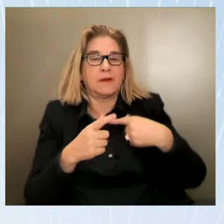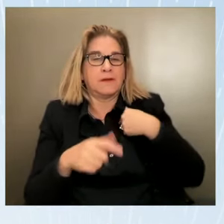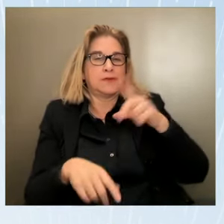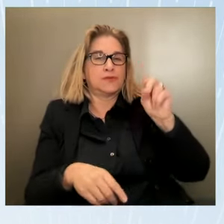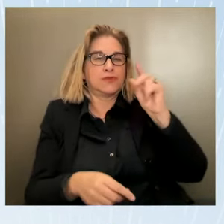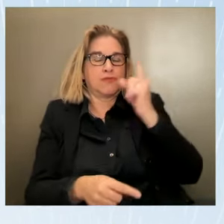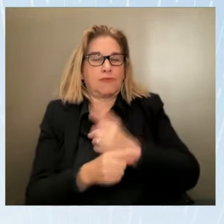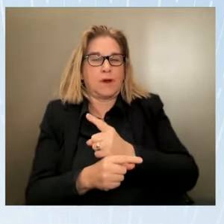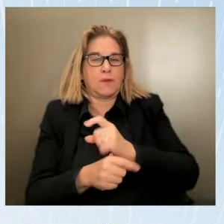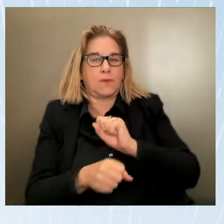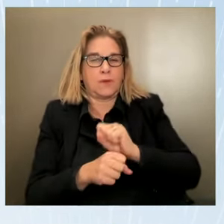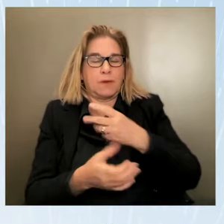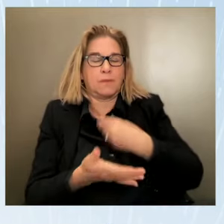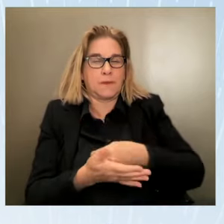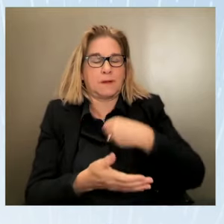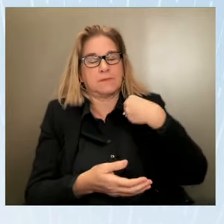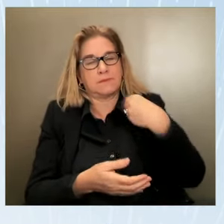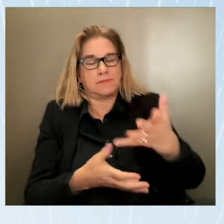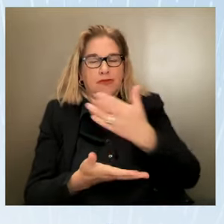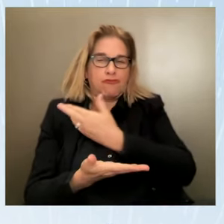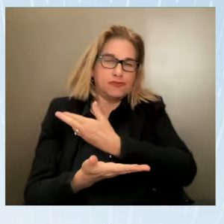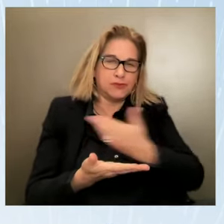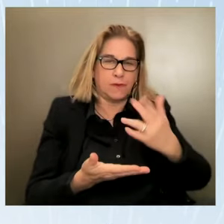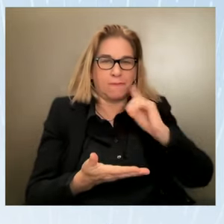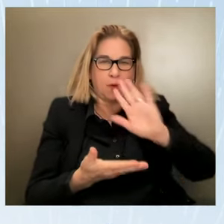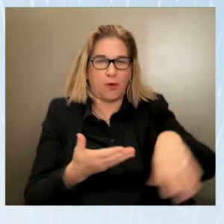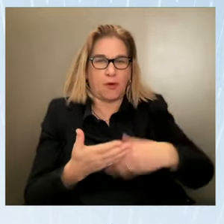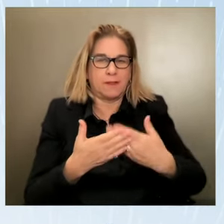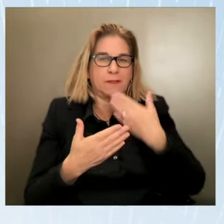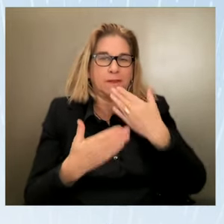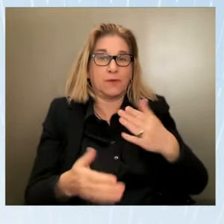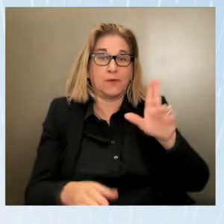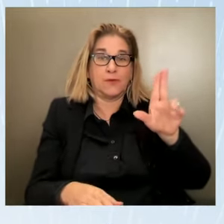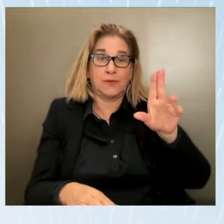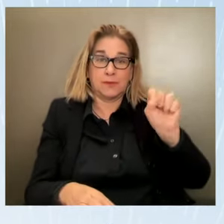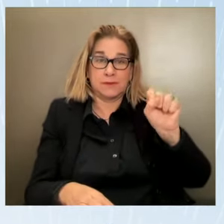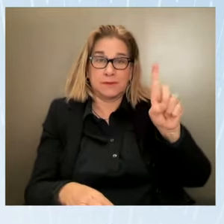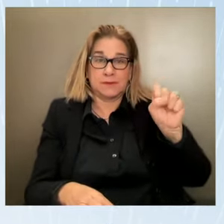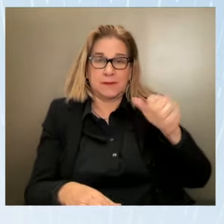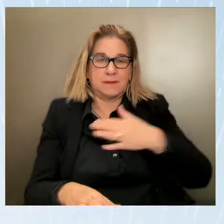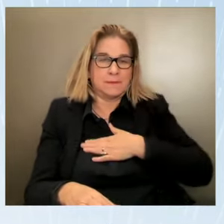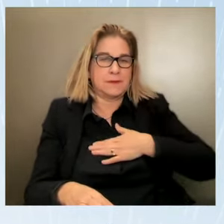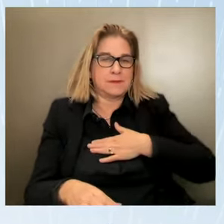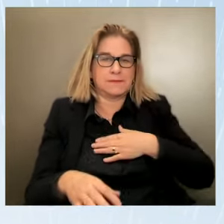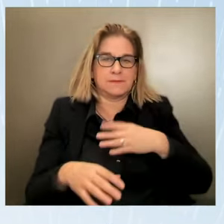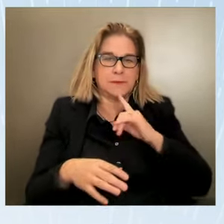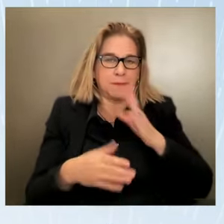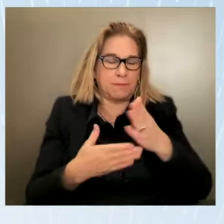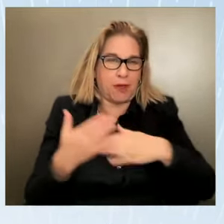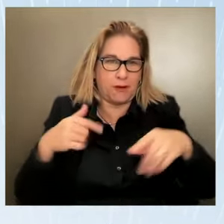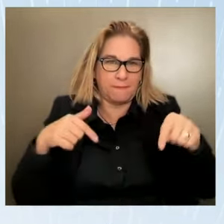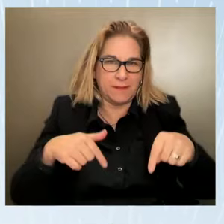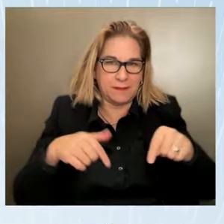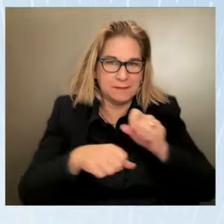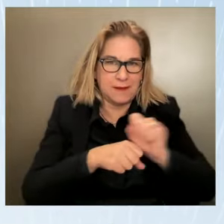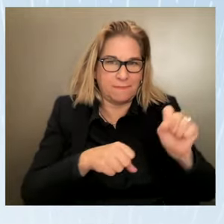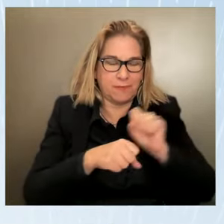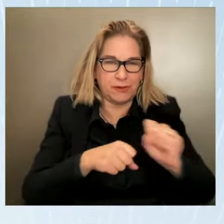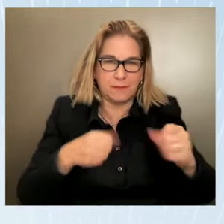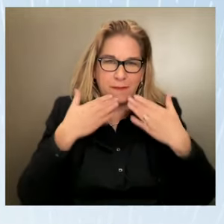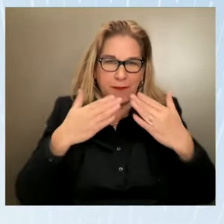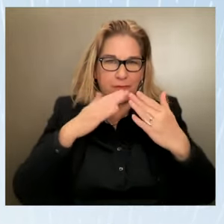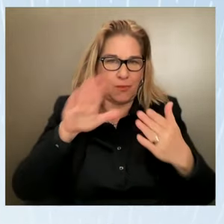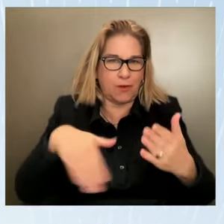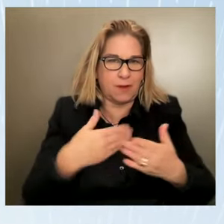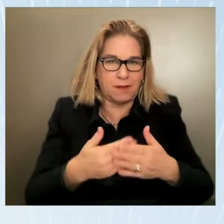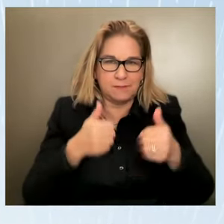is pleased to be a part of this hugely important effort. Thank you. Thank you very much for sharing all of the very good work, and I would just